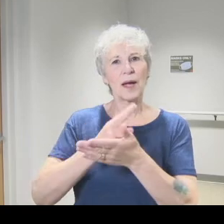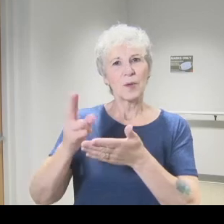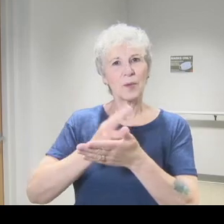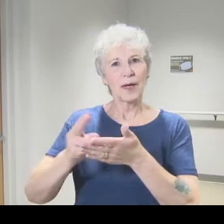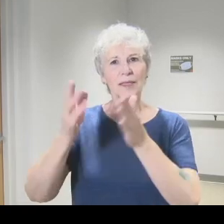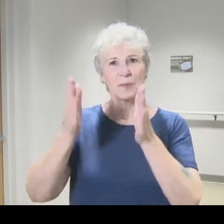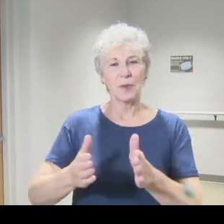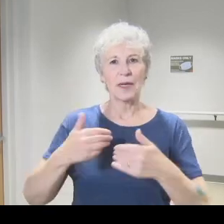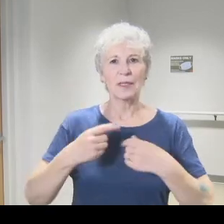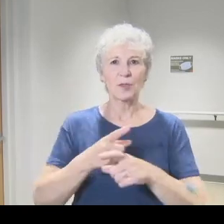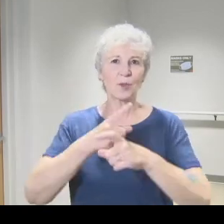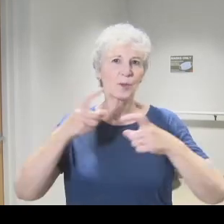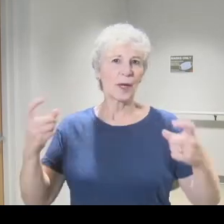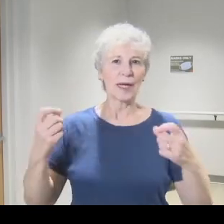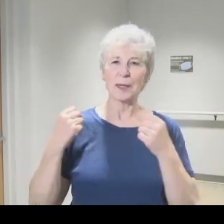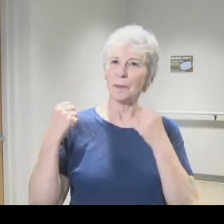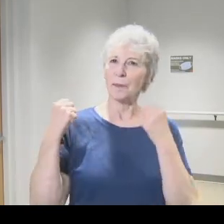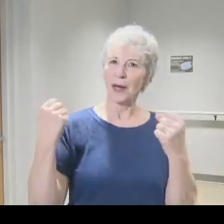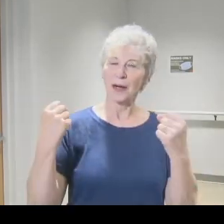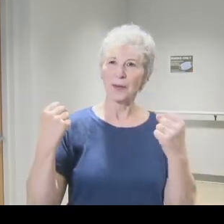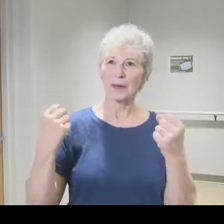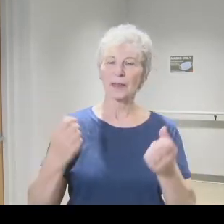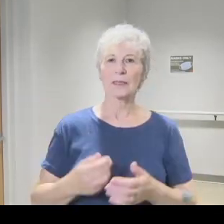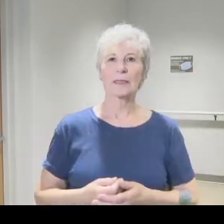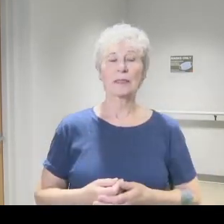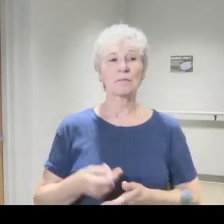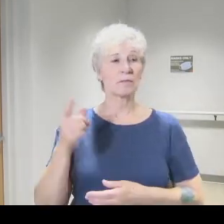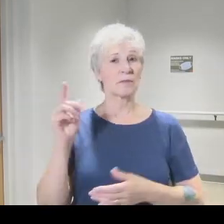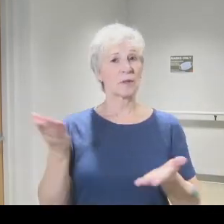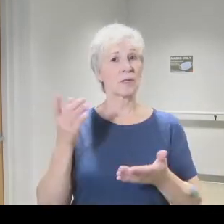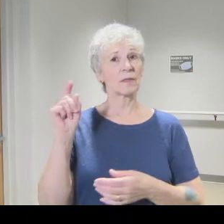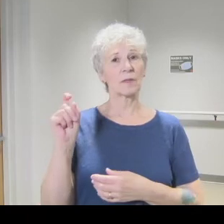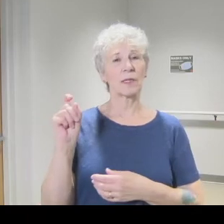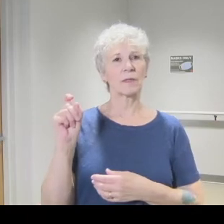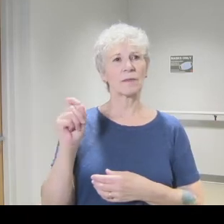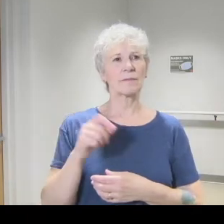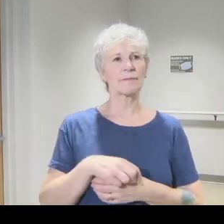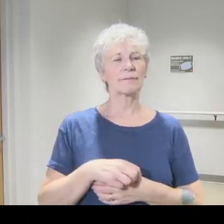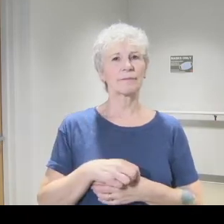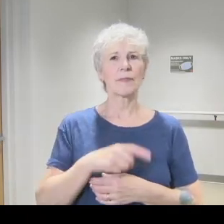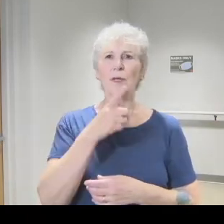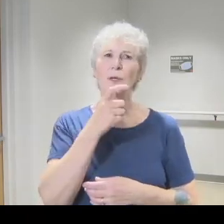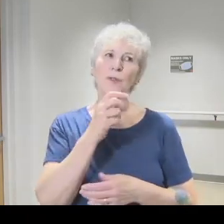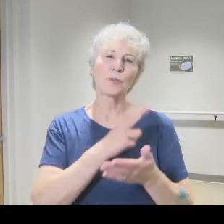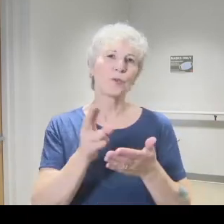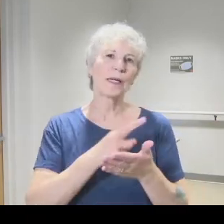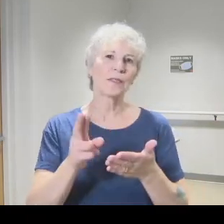it is working. So then the question arises, as Christians, whose righteousness do we have?